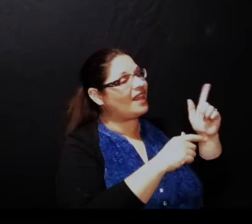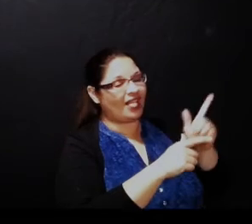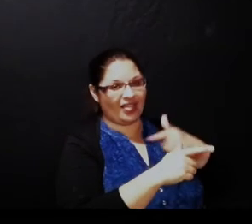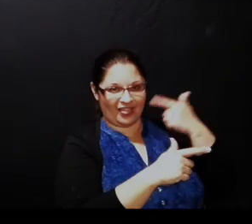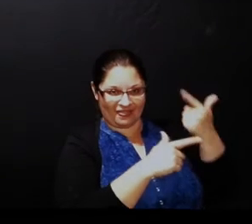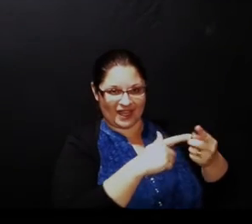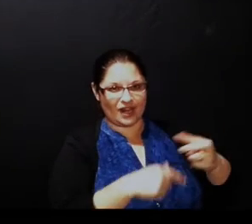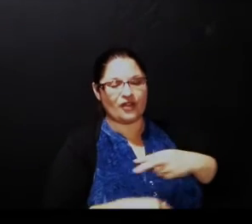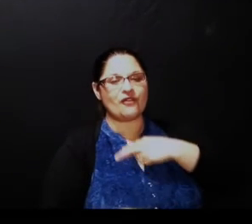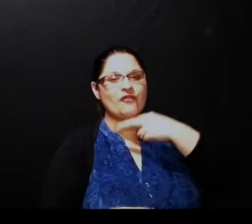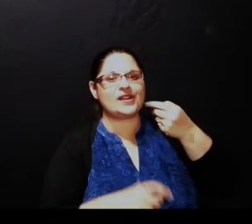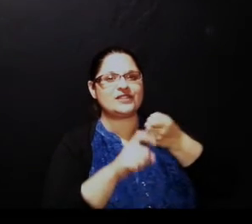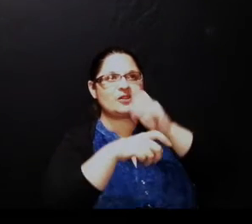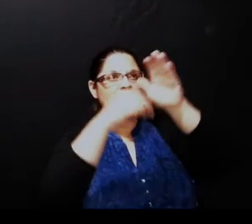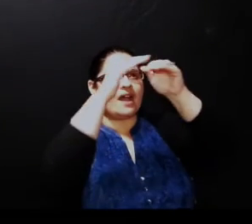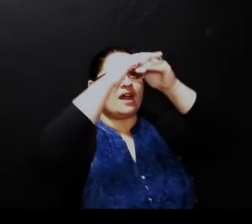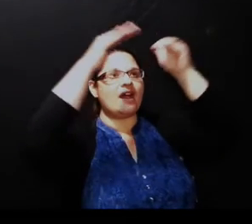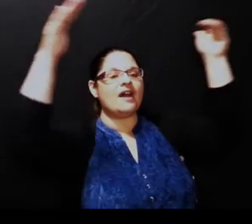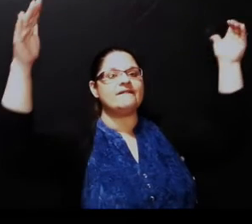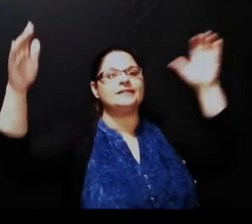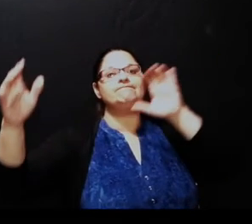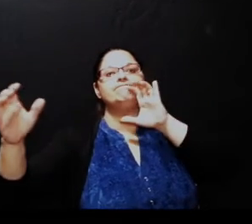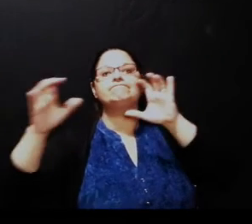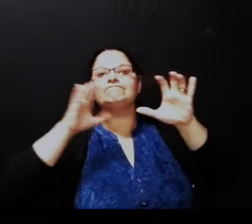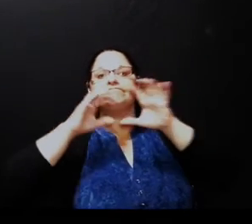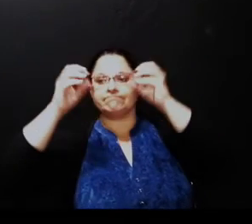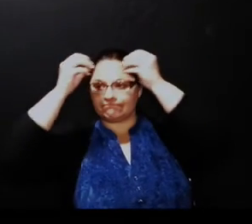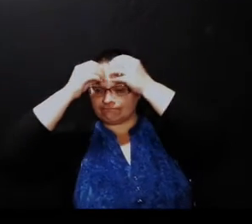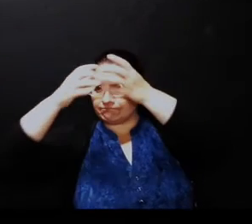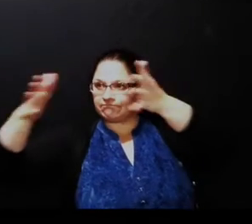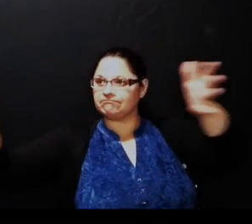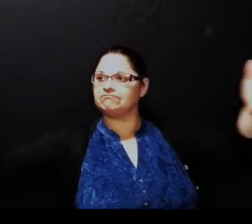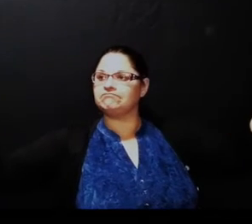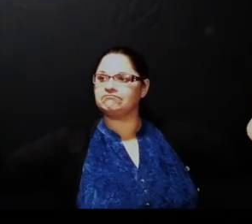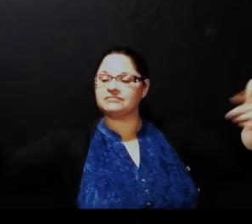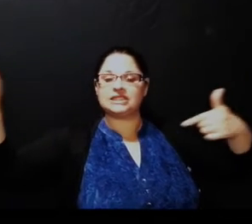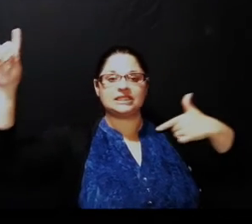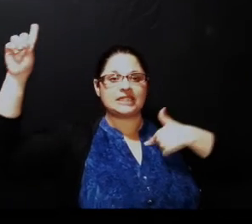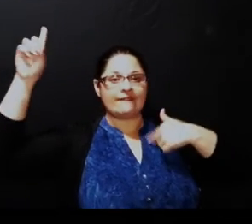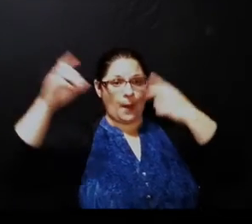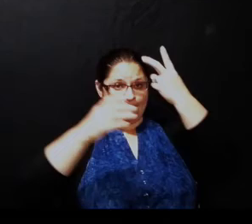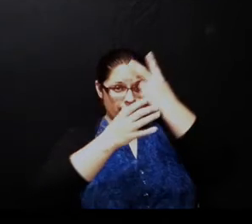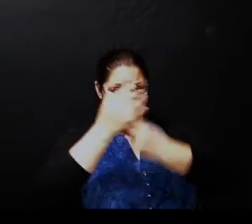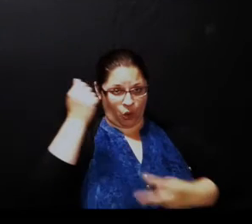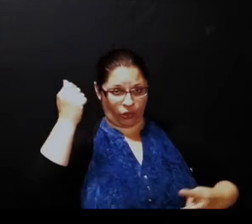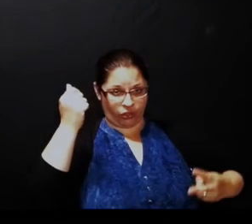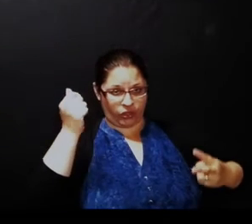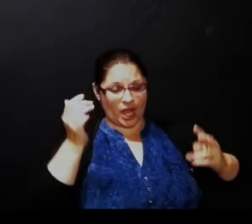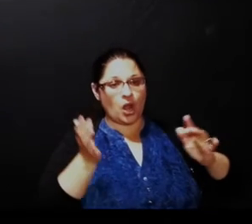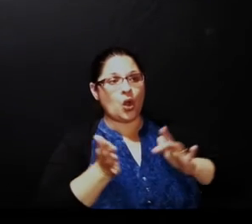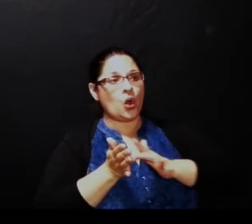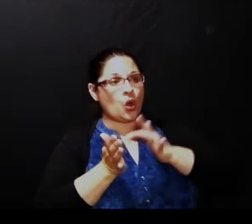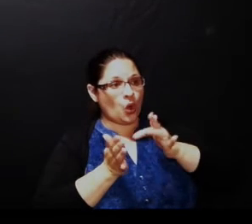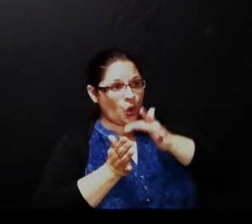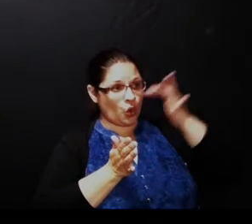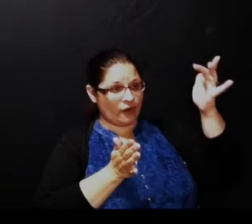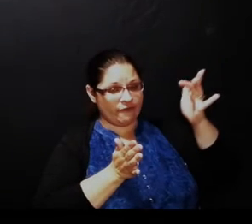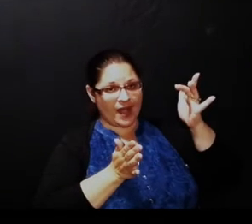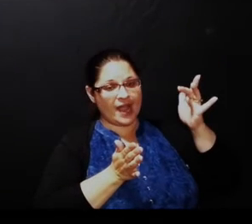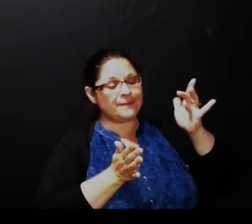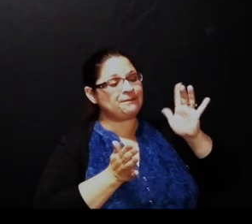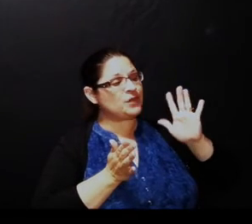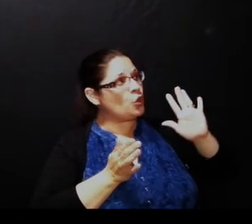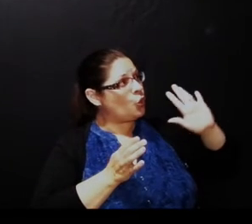Then came there a voice from heaven saying, I have both glorified it and will glorify it